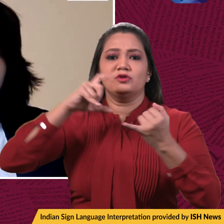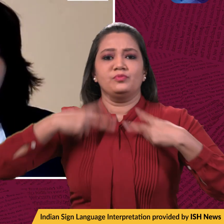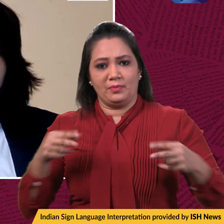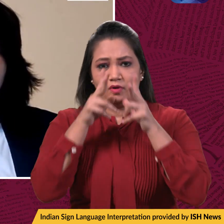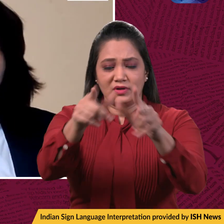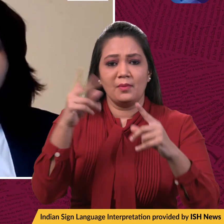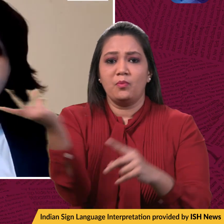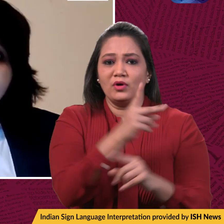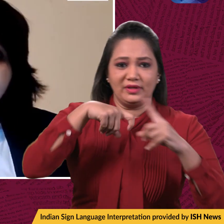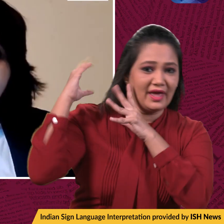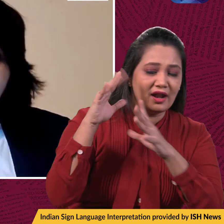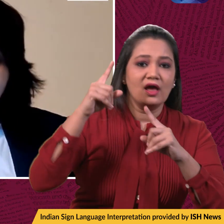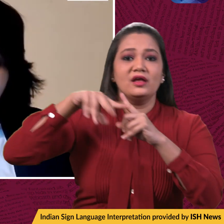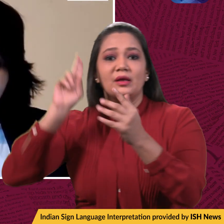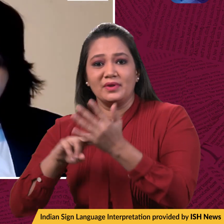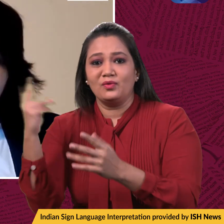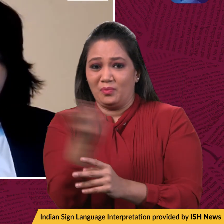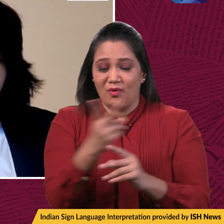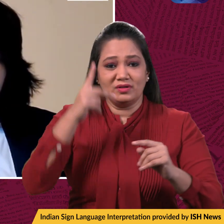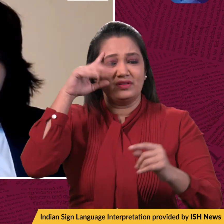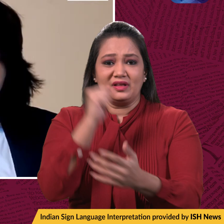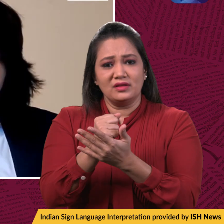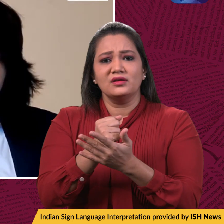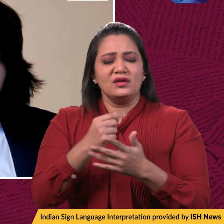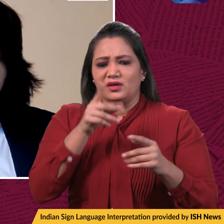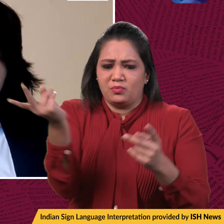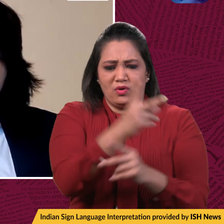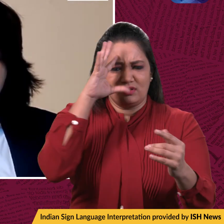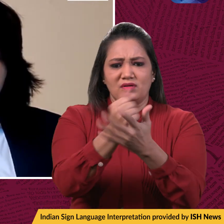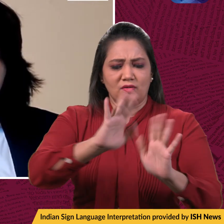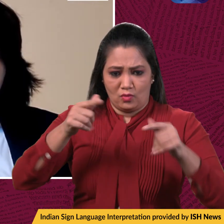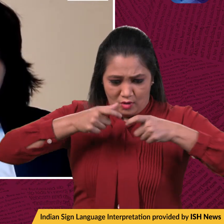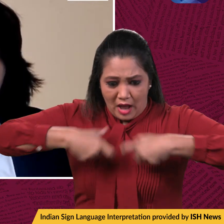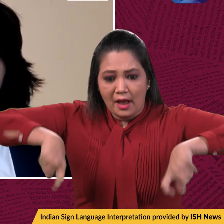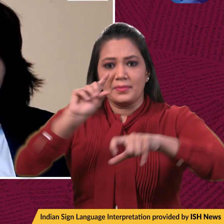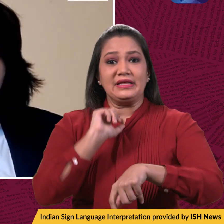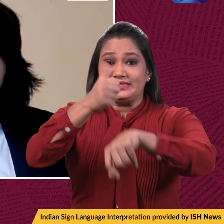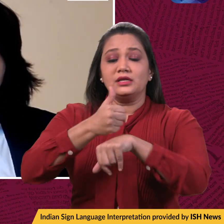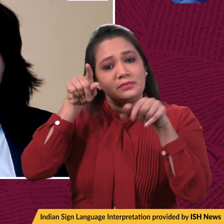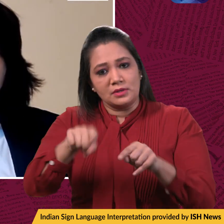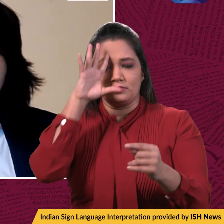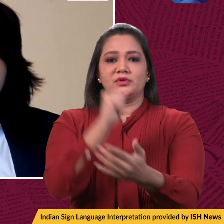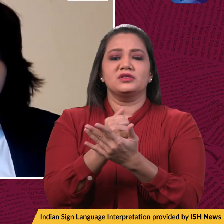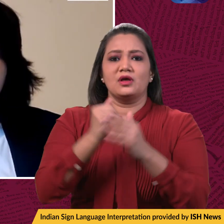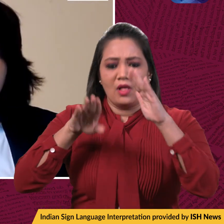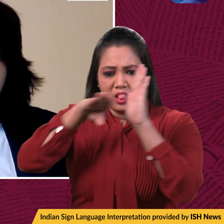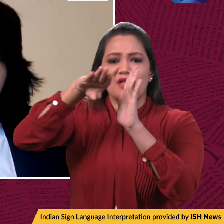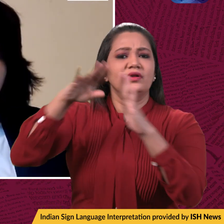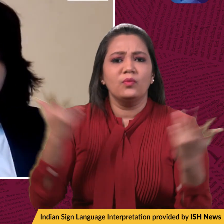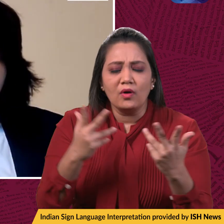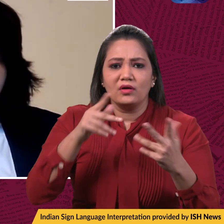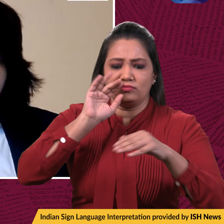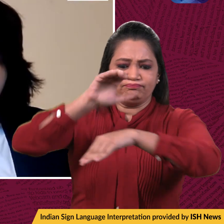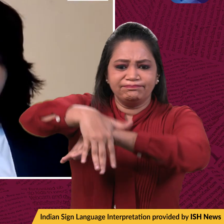Tamil Nadu governments to abide by the decision taken by the Supervisory Committee regarding the appropriate water level